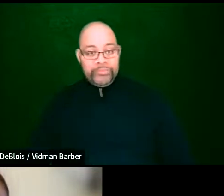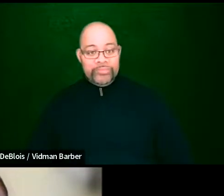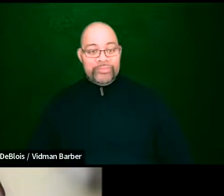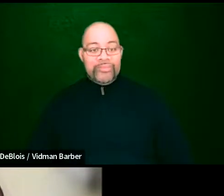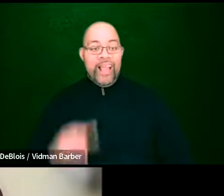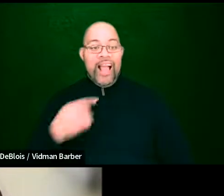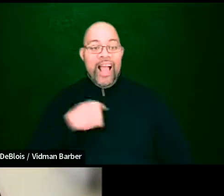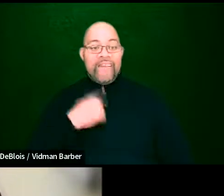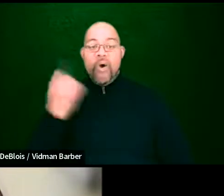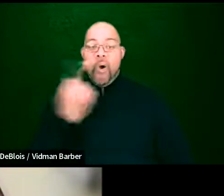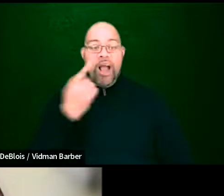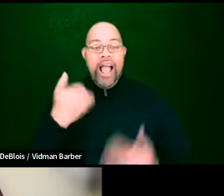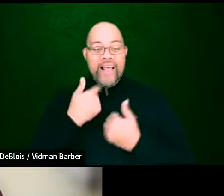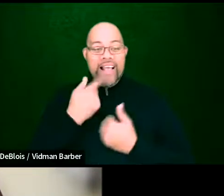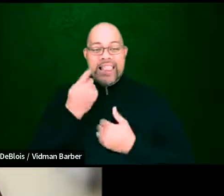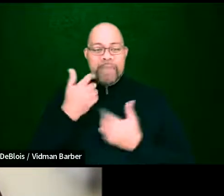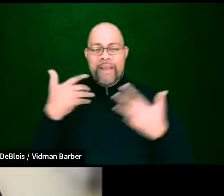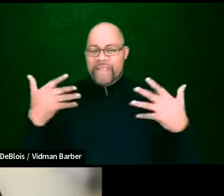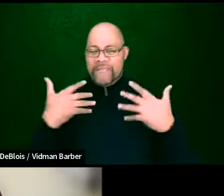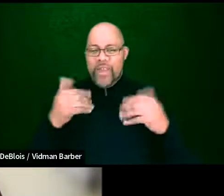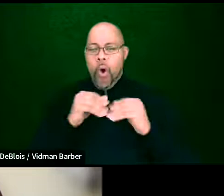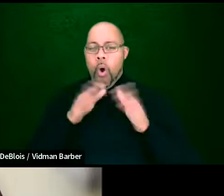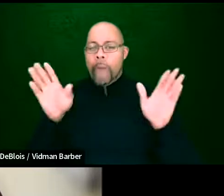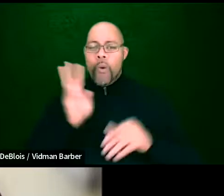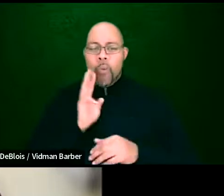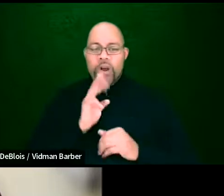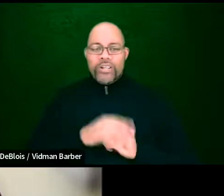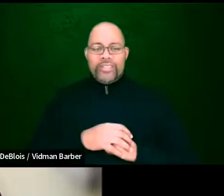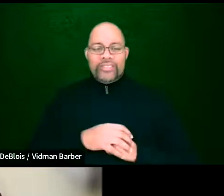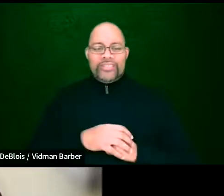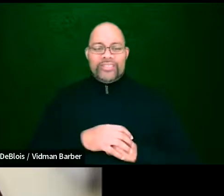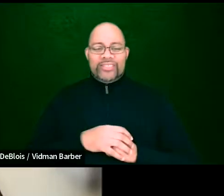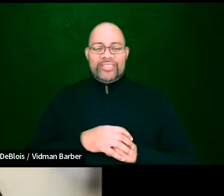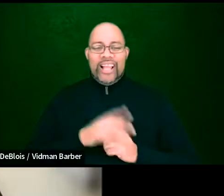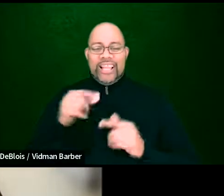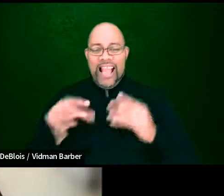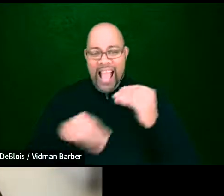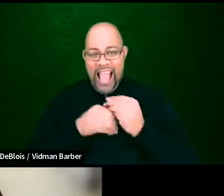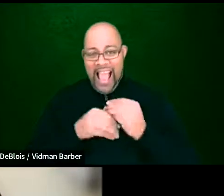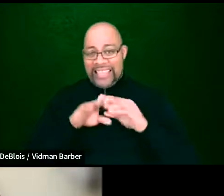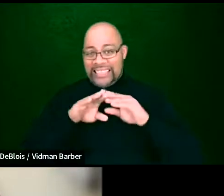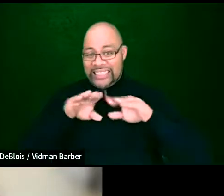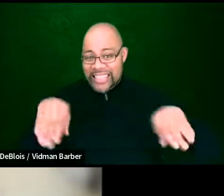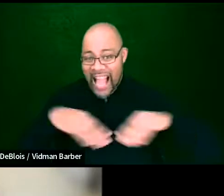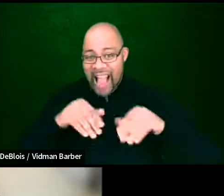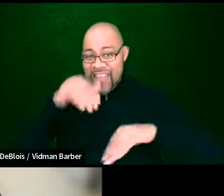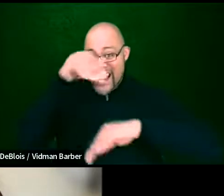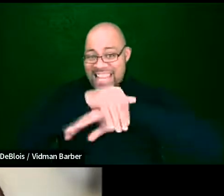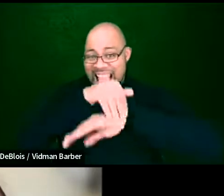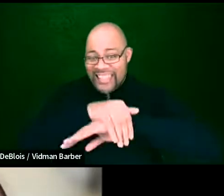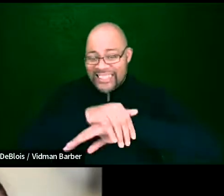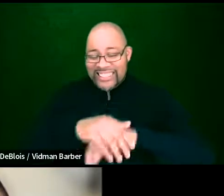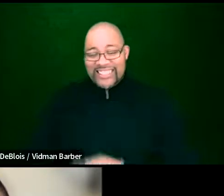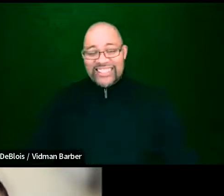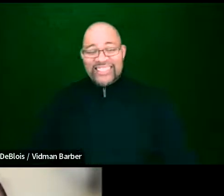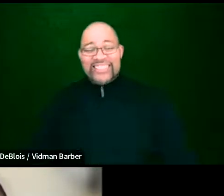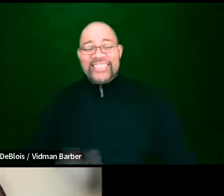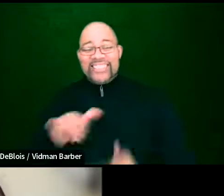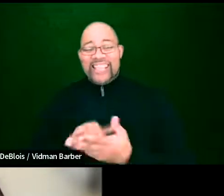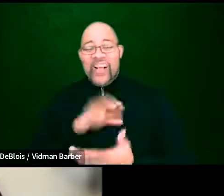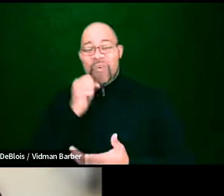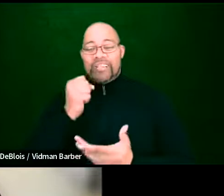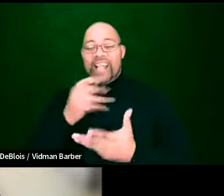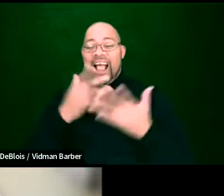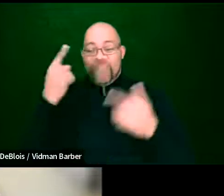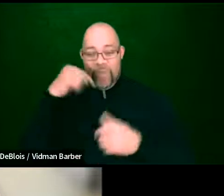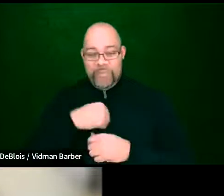I've always had a little bit of a fear of open water, and then to add diving at night, that was a lot